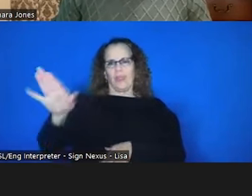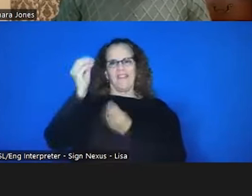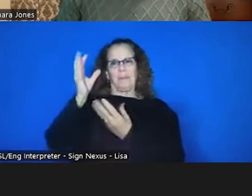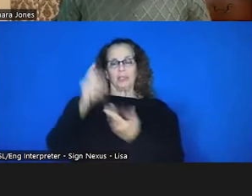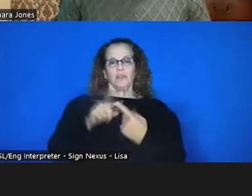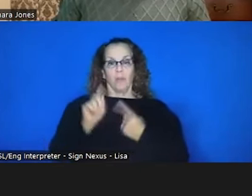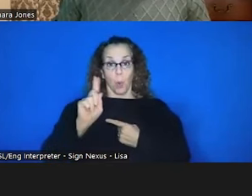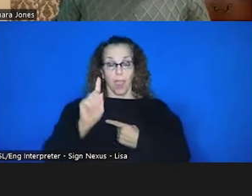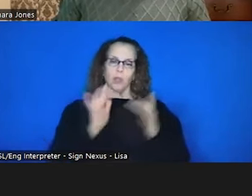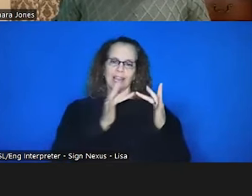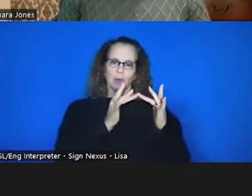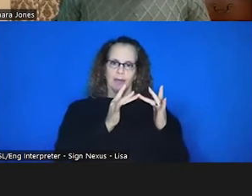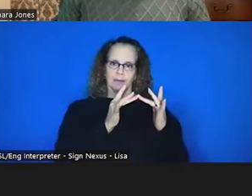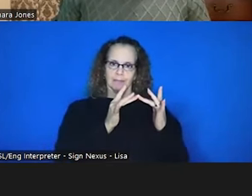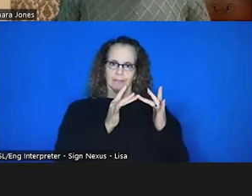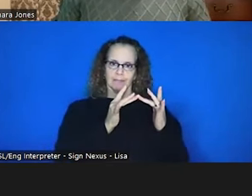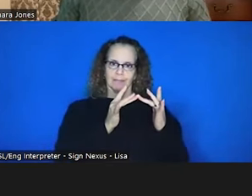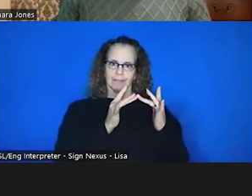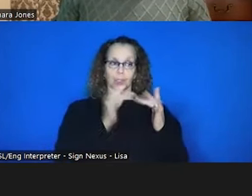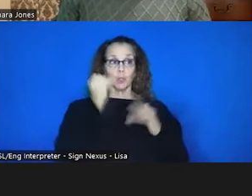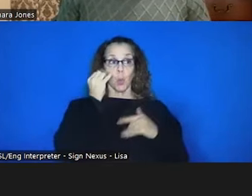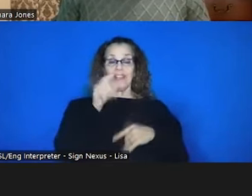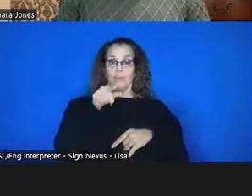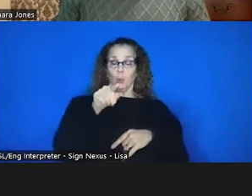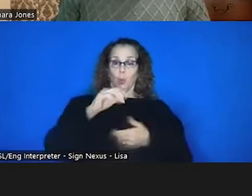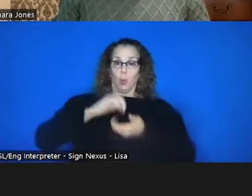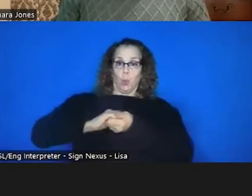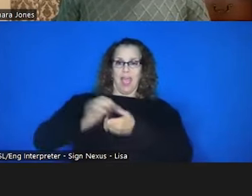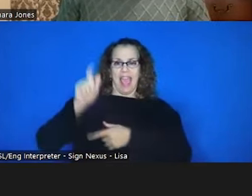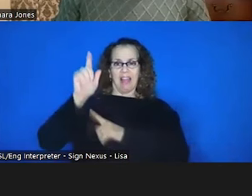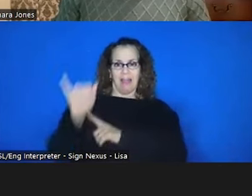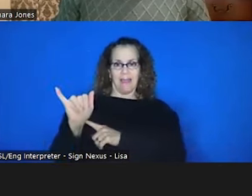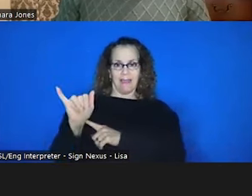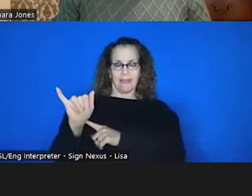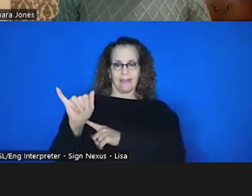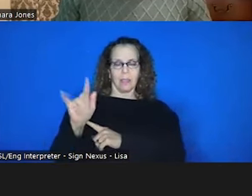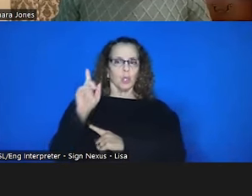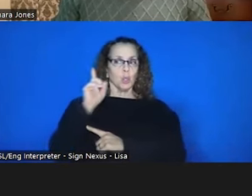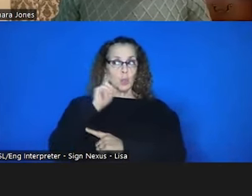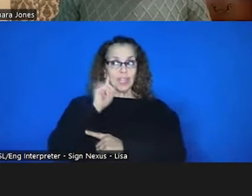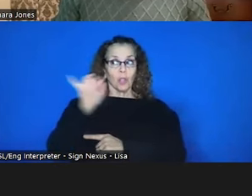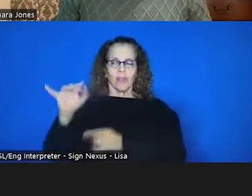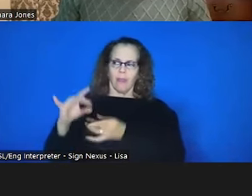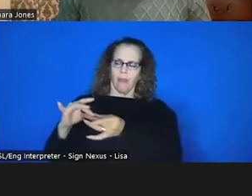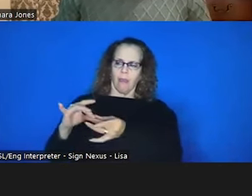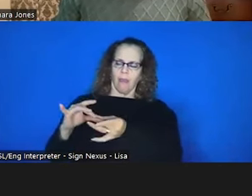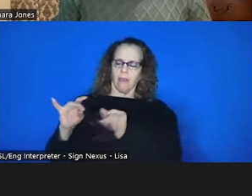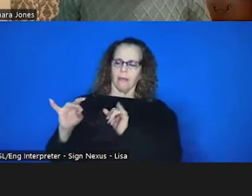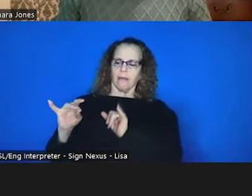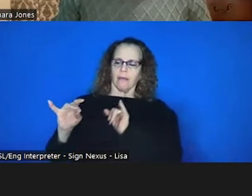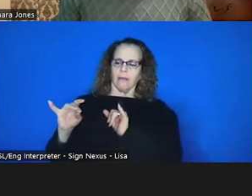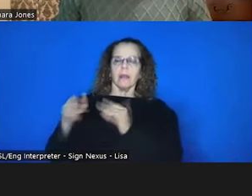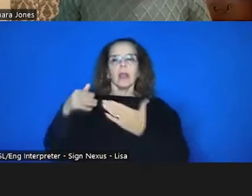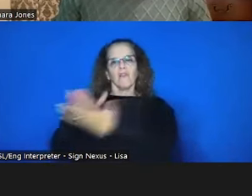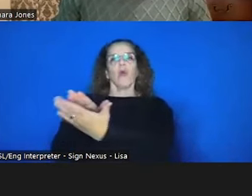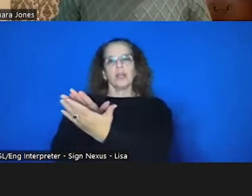we have to do is, as an ally, you know, if you're an ally, when you hear things like that, to confront it,